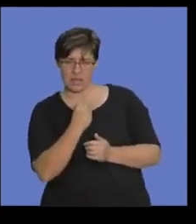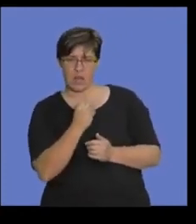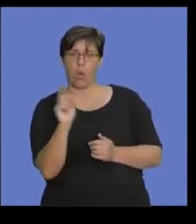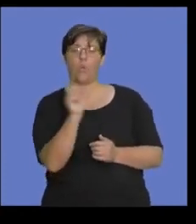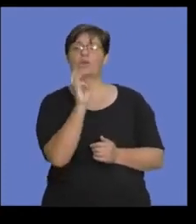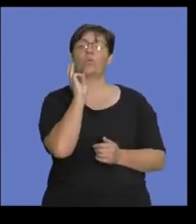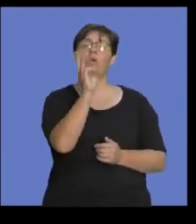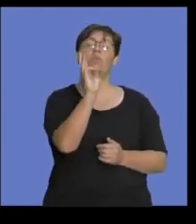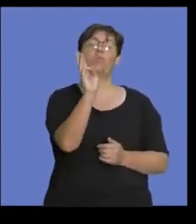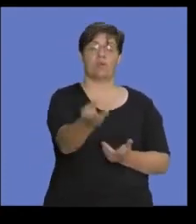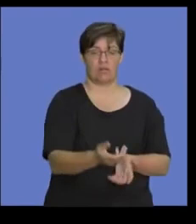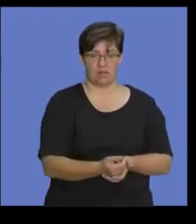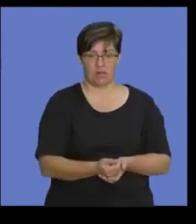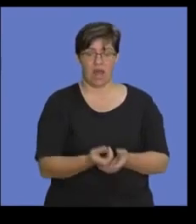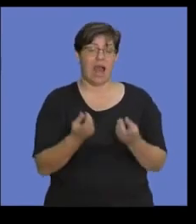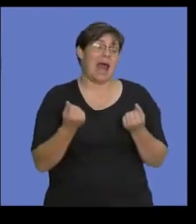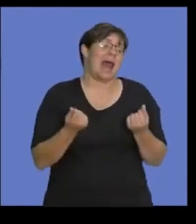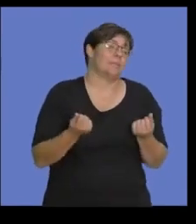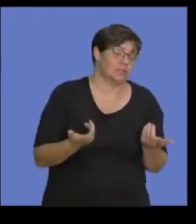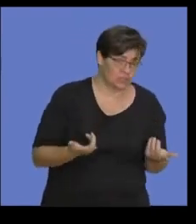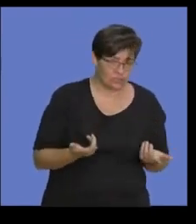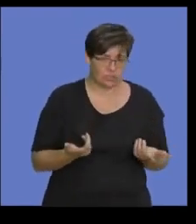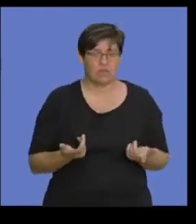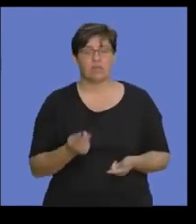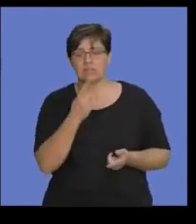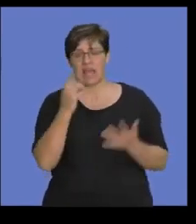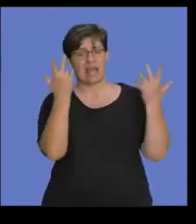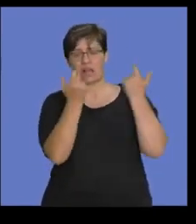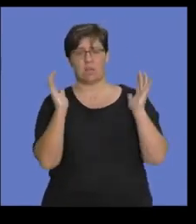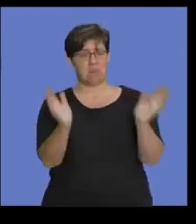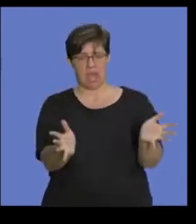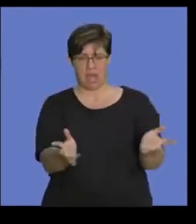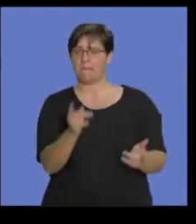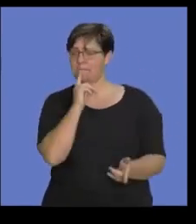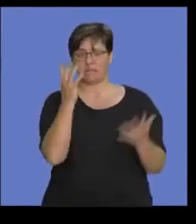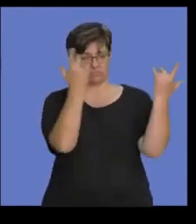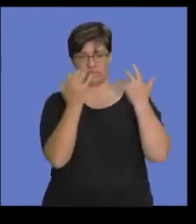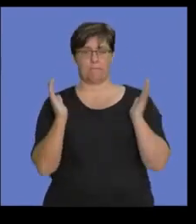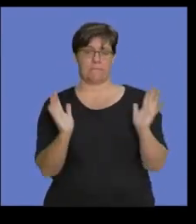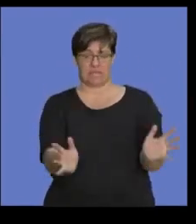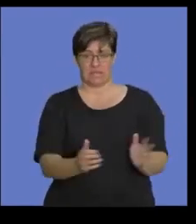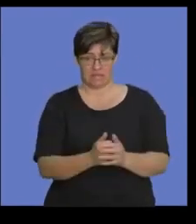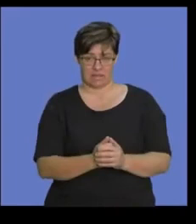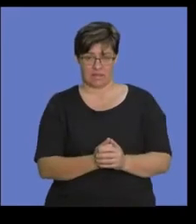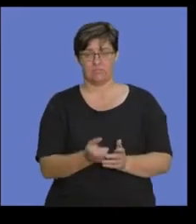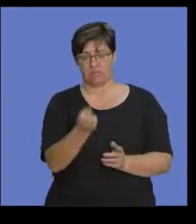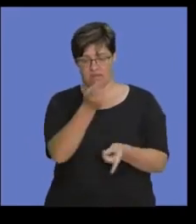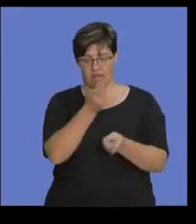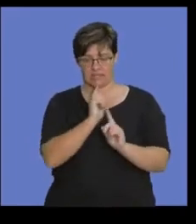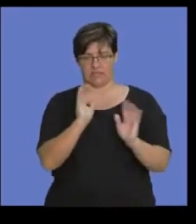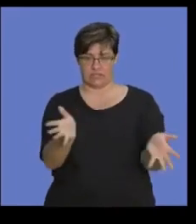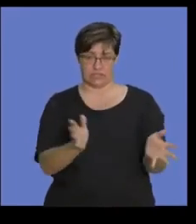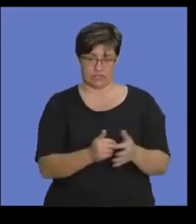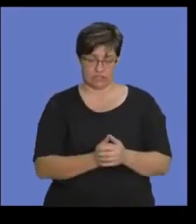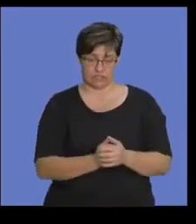you, what will this be? How much will it be? But if I just say calculate, remember, you just need to calculate and give